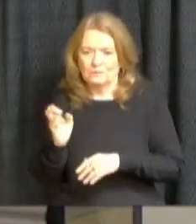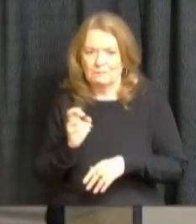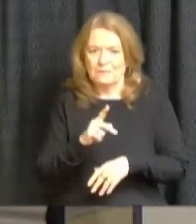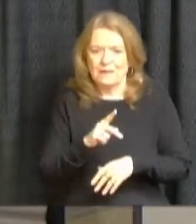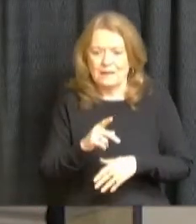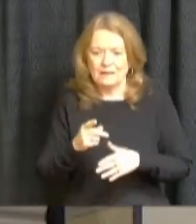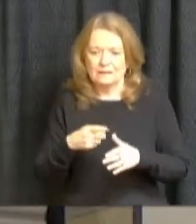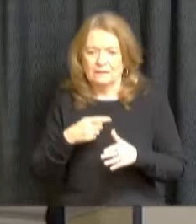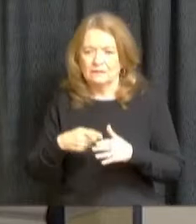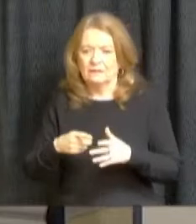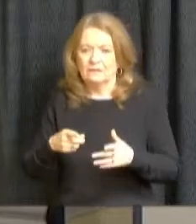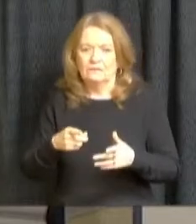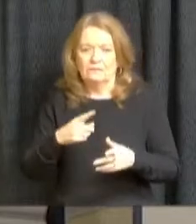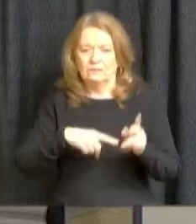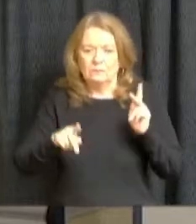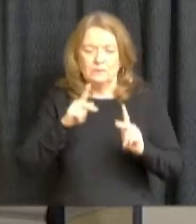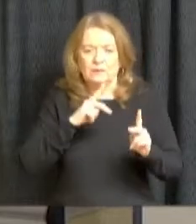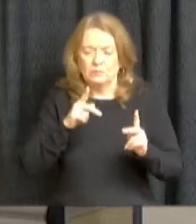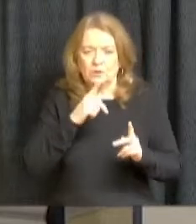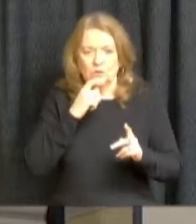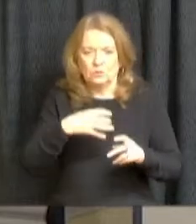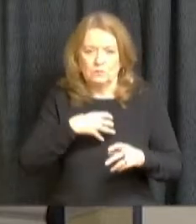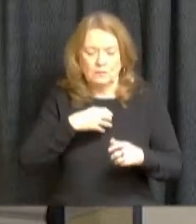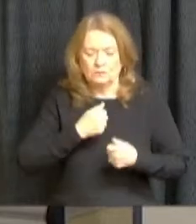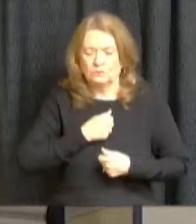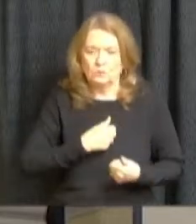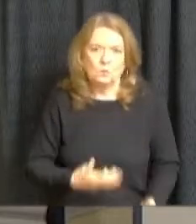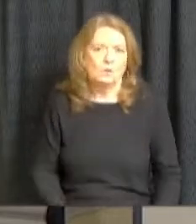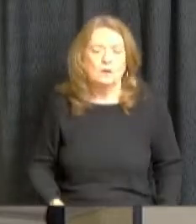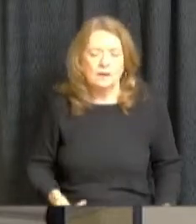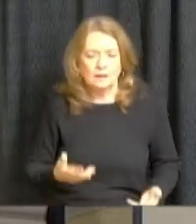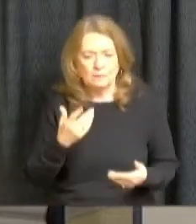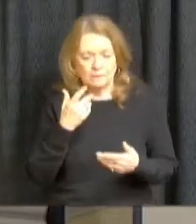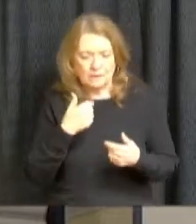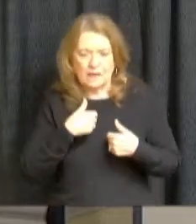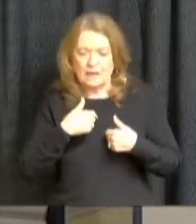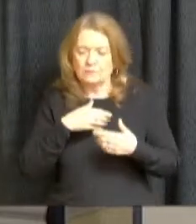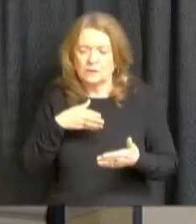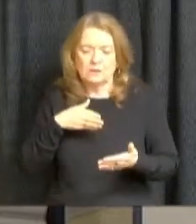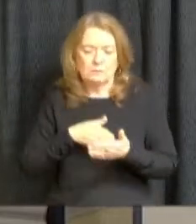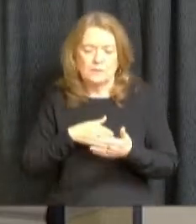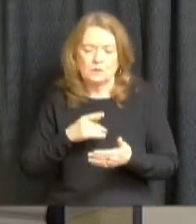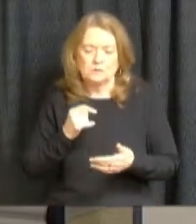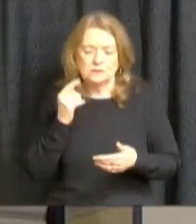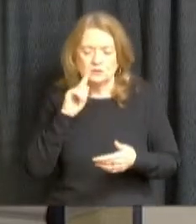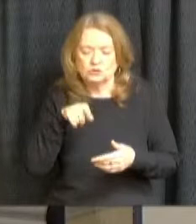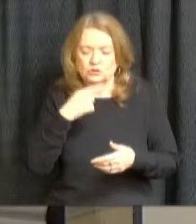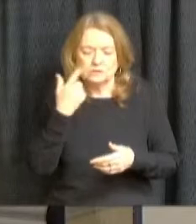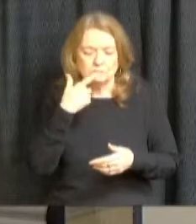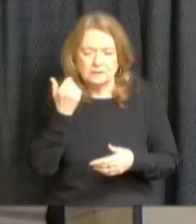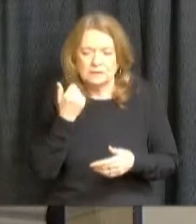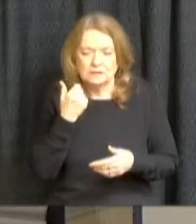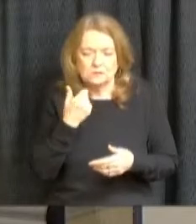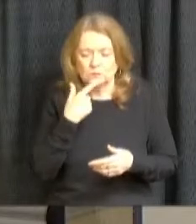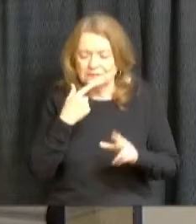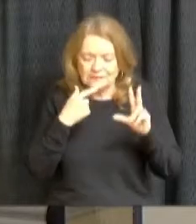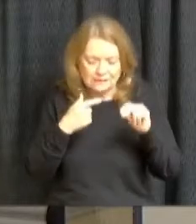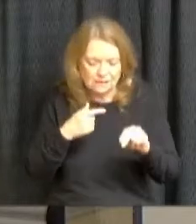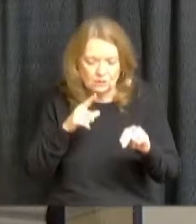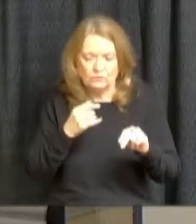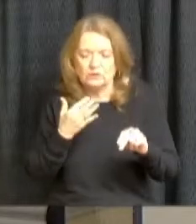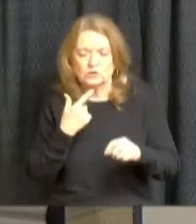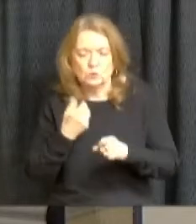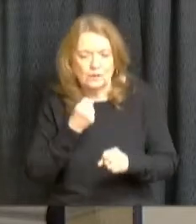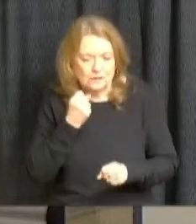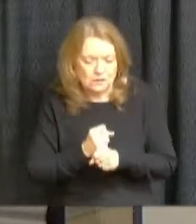just wearing them out because I'm gonna oppose it just because we said no, they should wait a